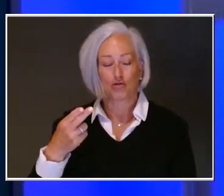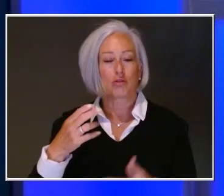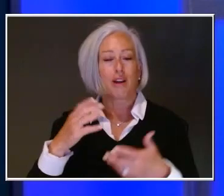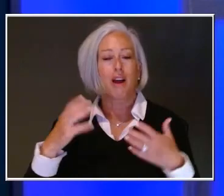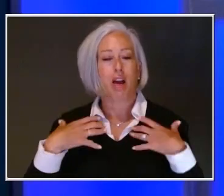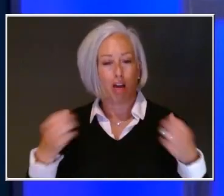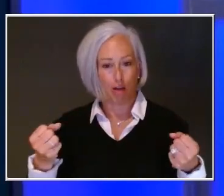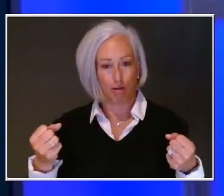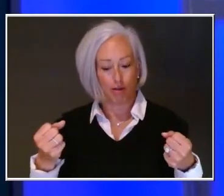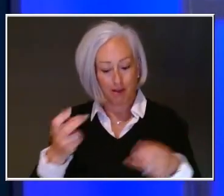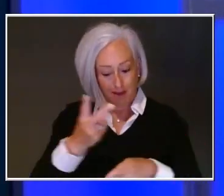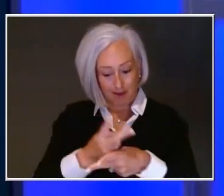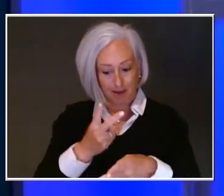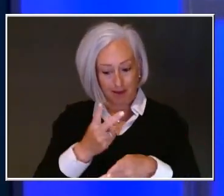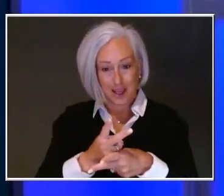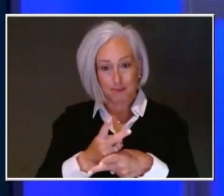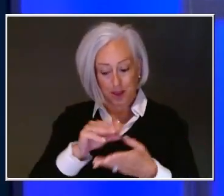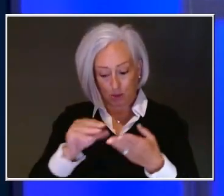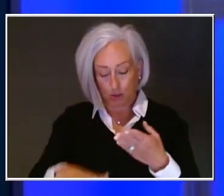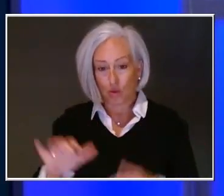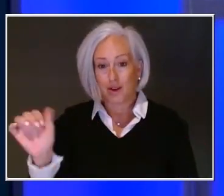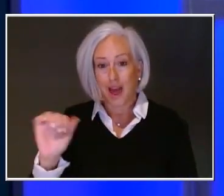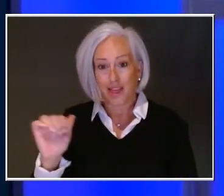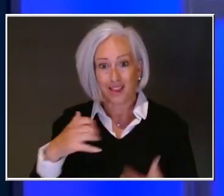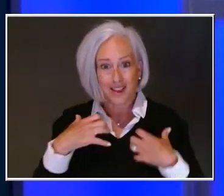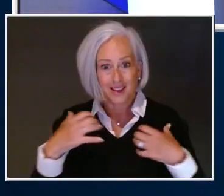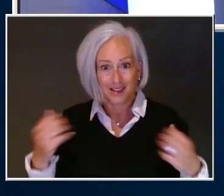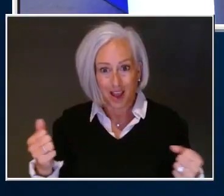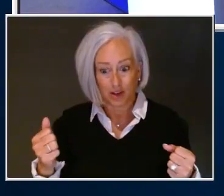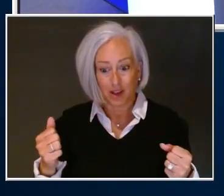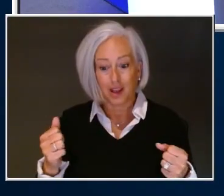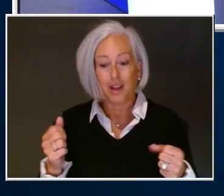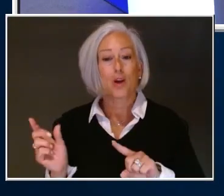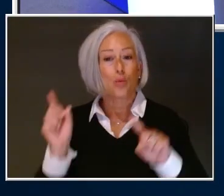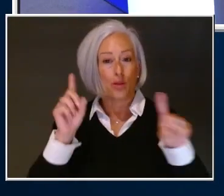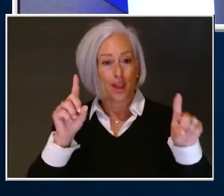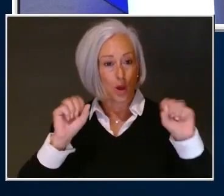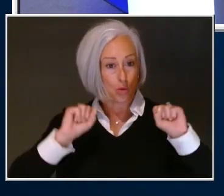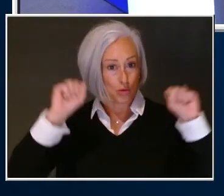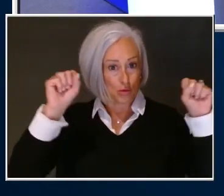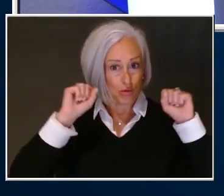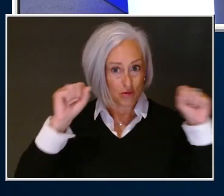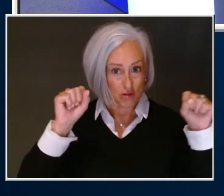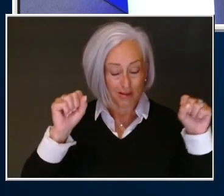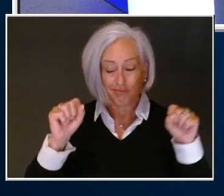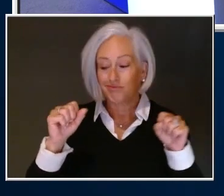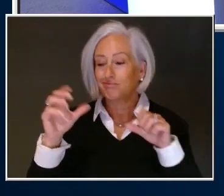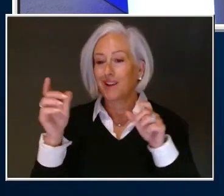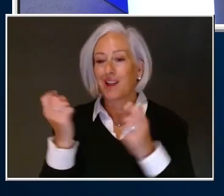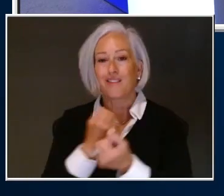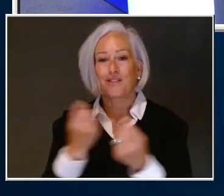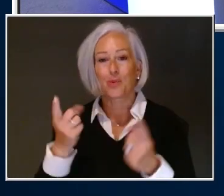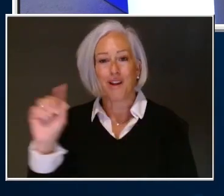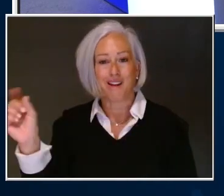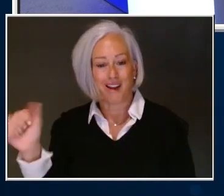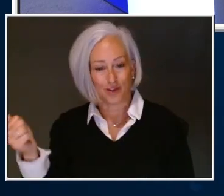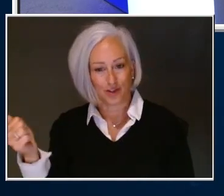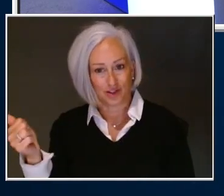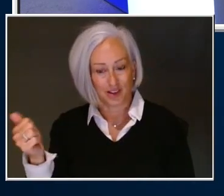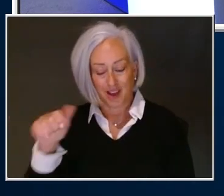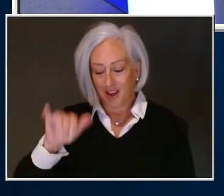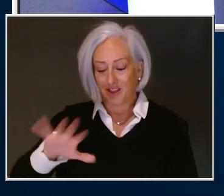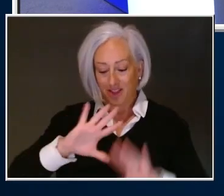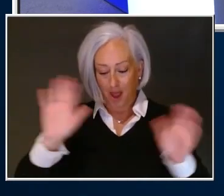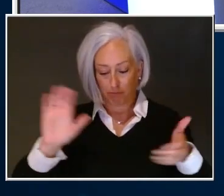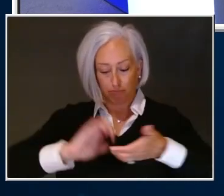gym, on the field, and pretty much everywhere else. That partnership is officially called Kansas Team Health. Today we are talking with the leaders of the